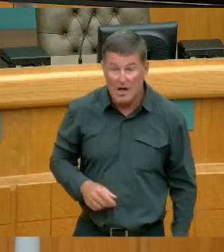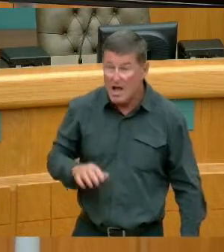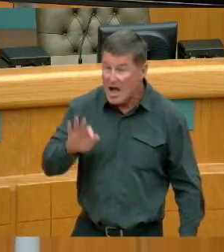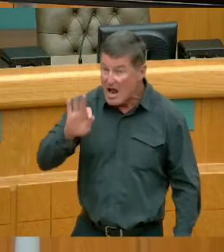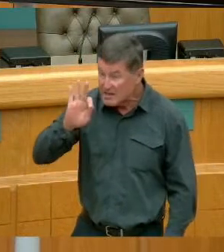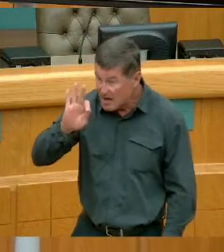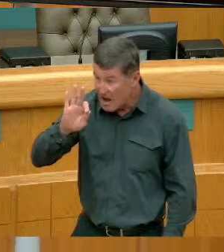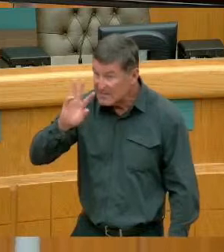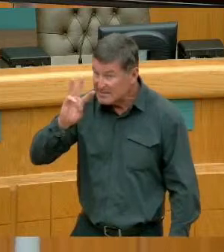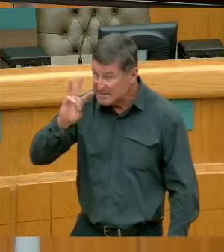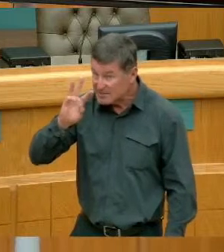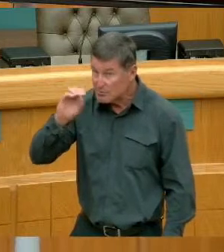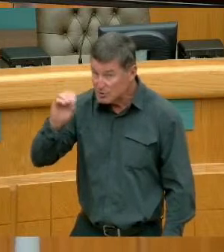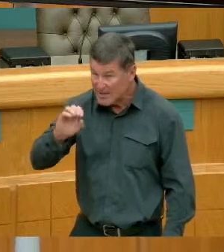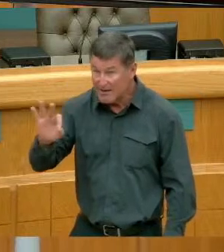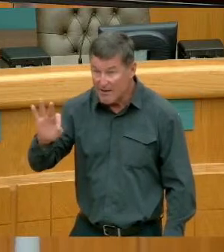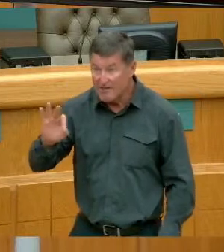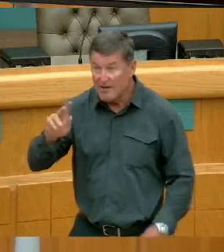community.